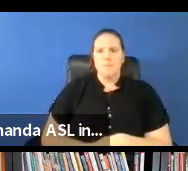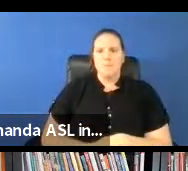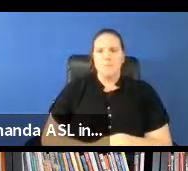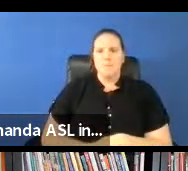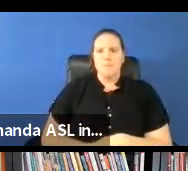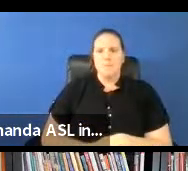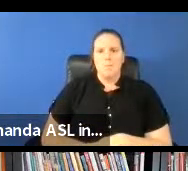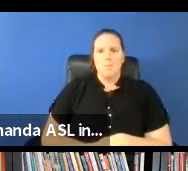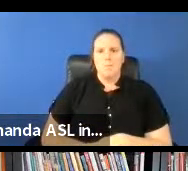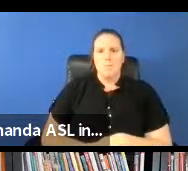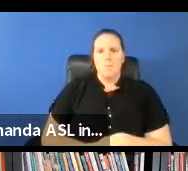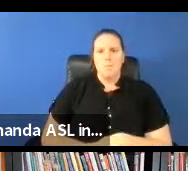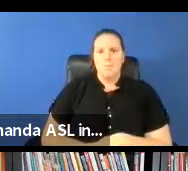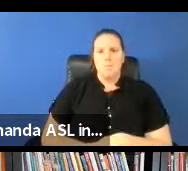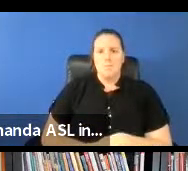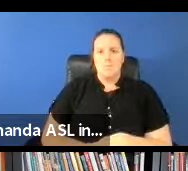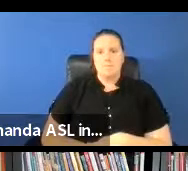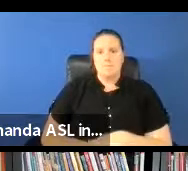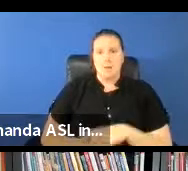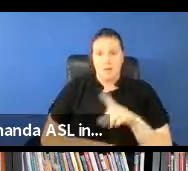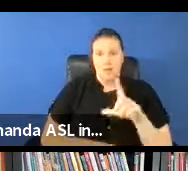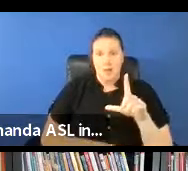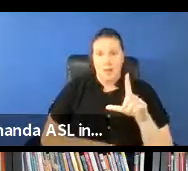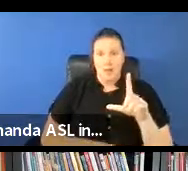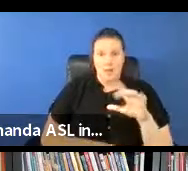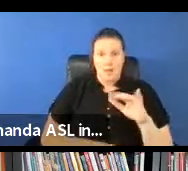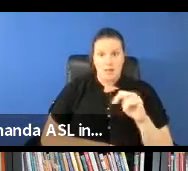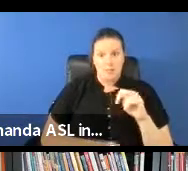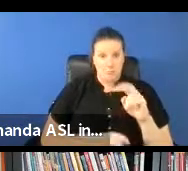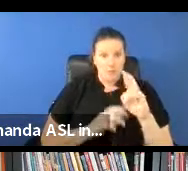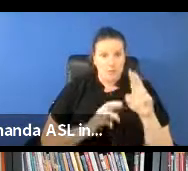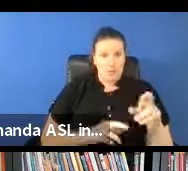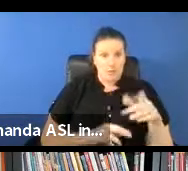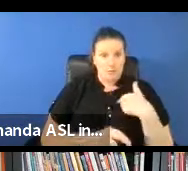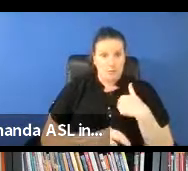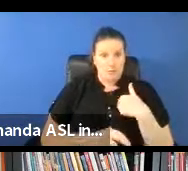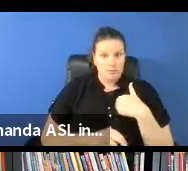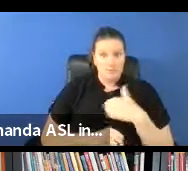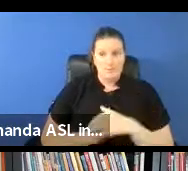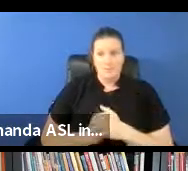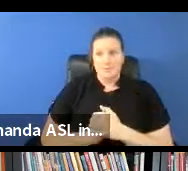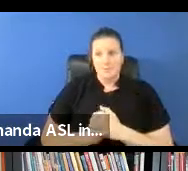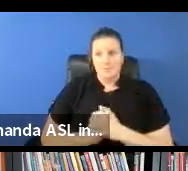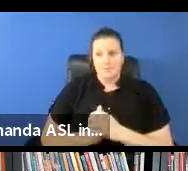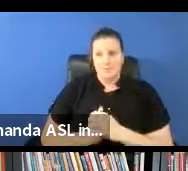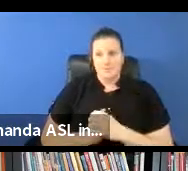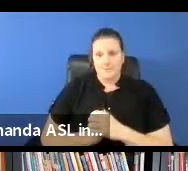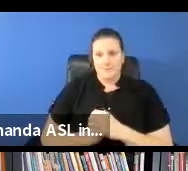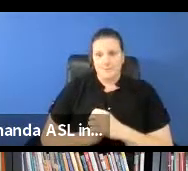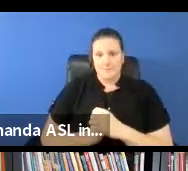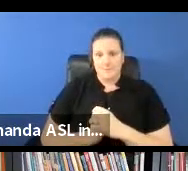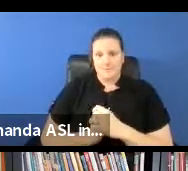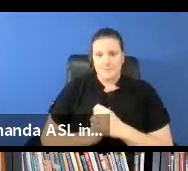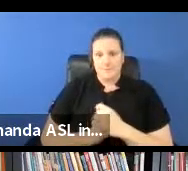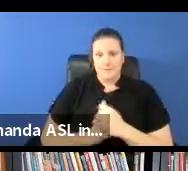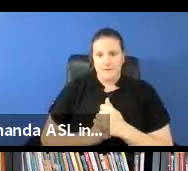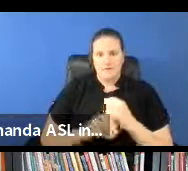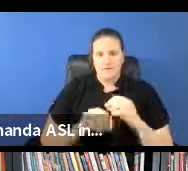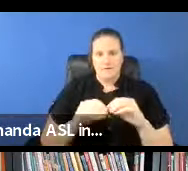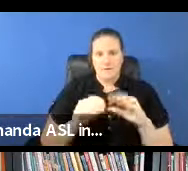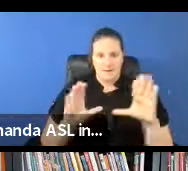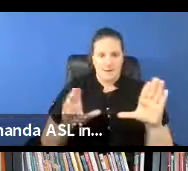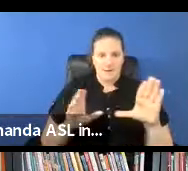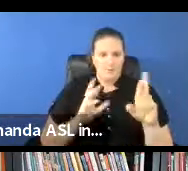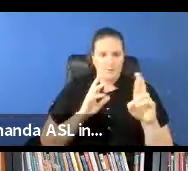Well, Lynn, would you like me to respond? Yeah. Yeah, let me be very clear. I'm responding to nothing. I'm calling